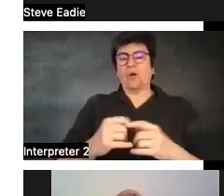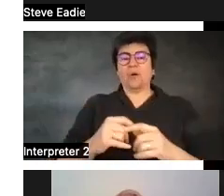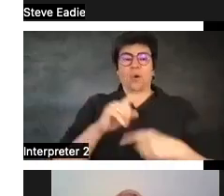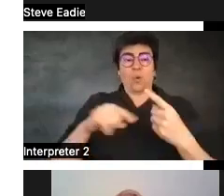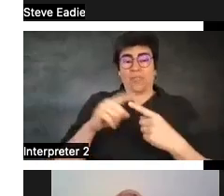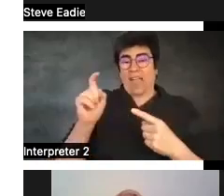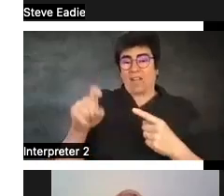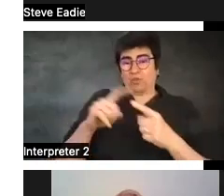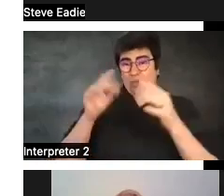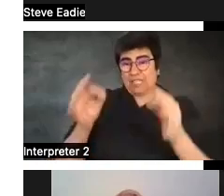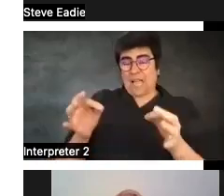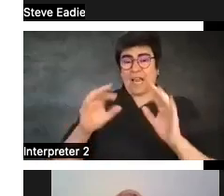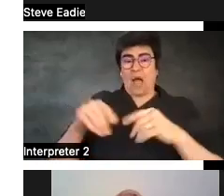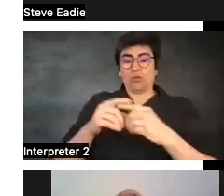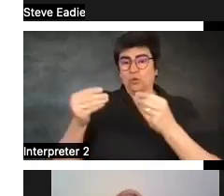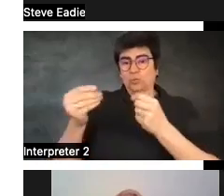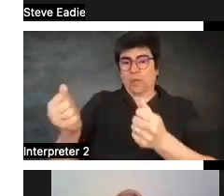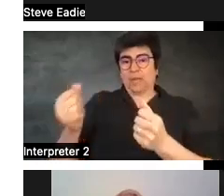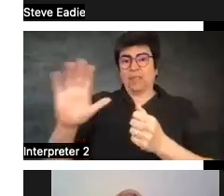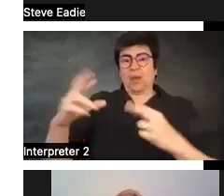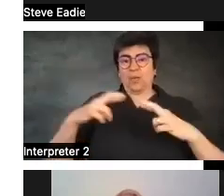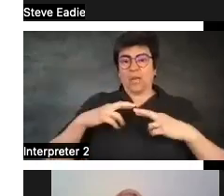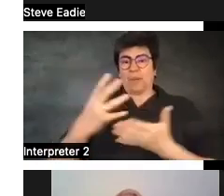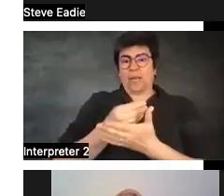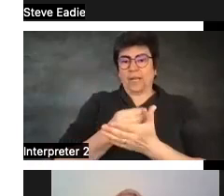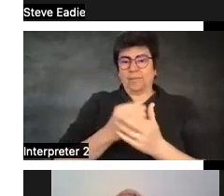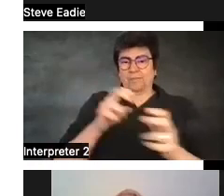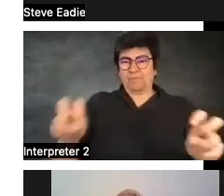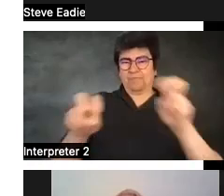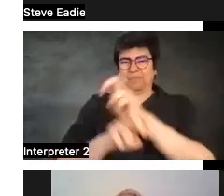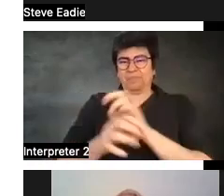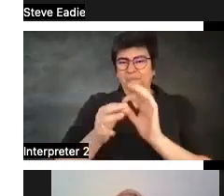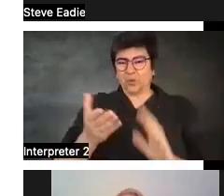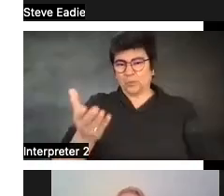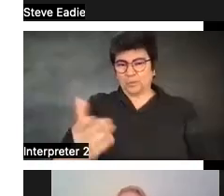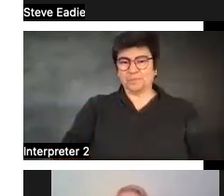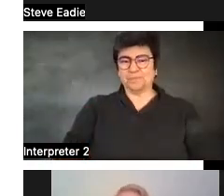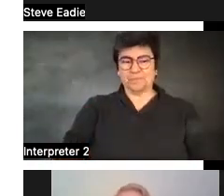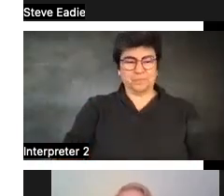to decide how to spend down their retirement income. Next slide.